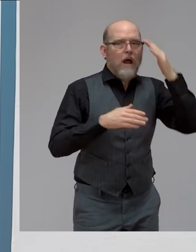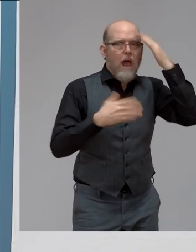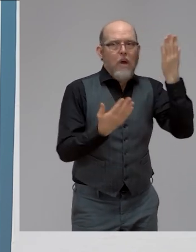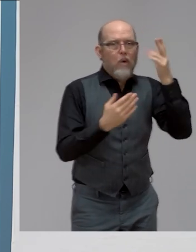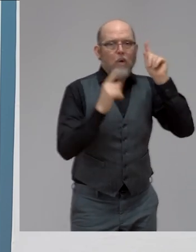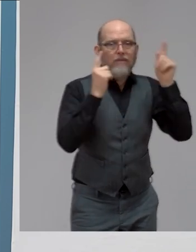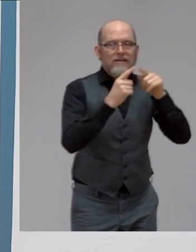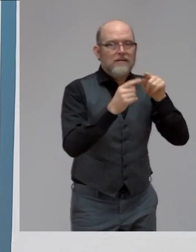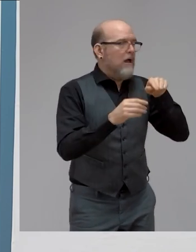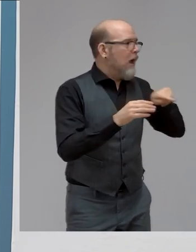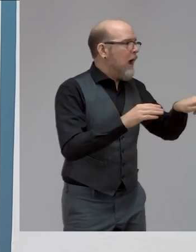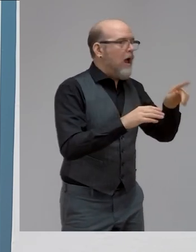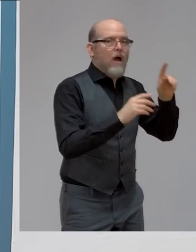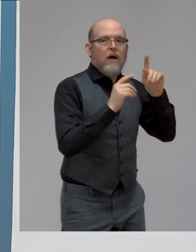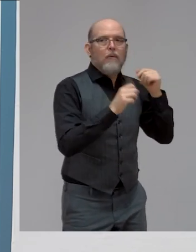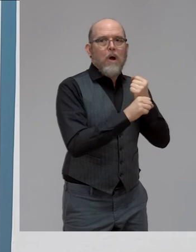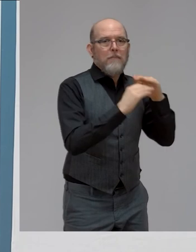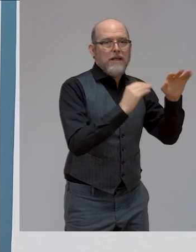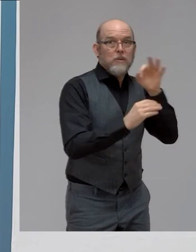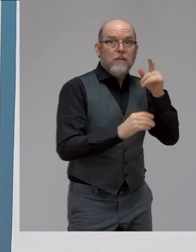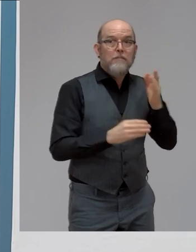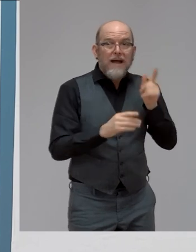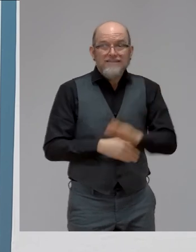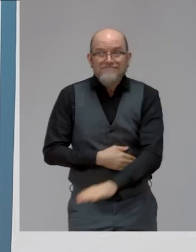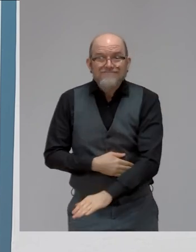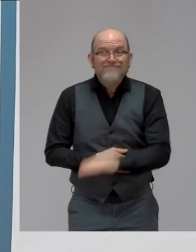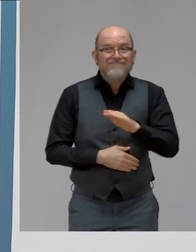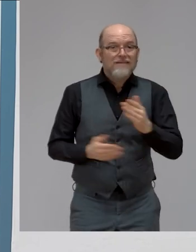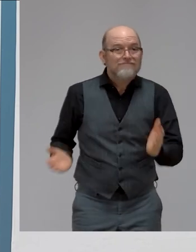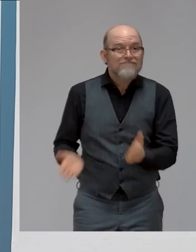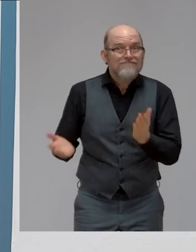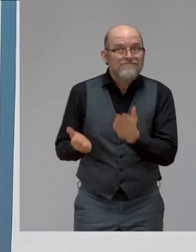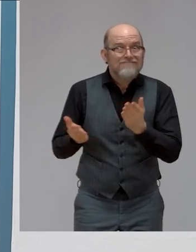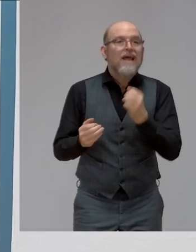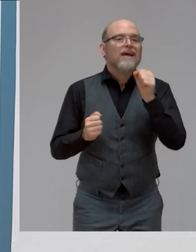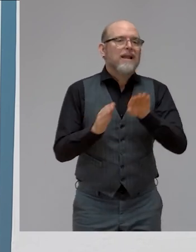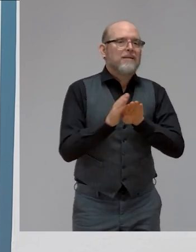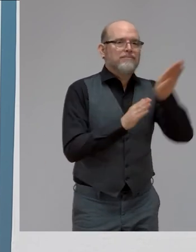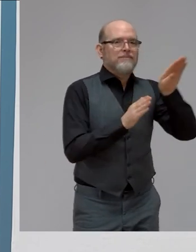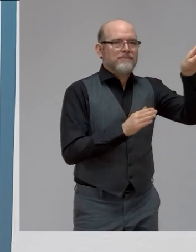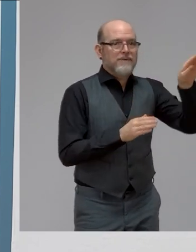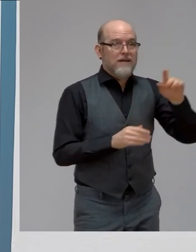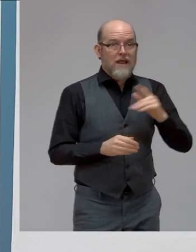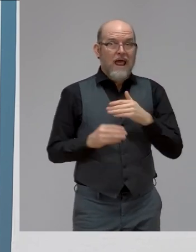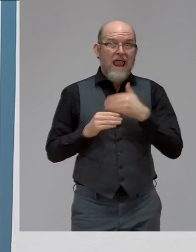It is also a very big obstacle for the individual independence.